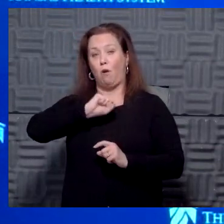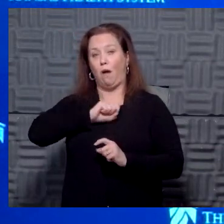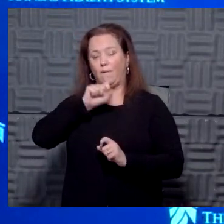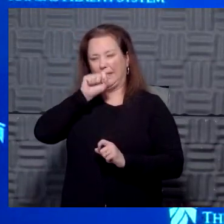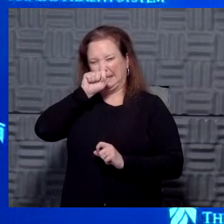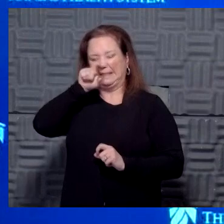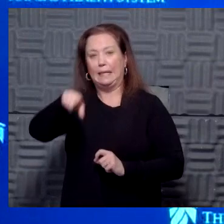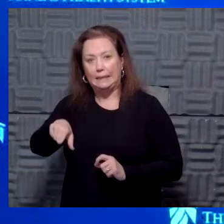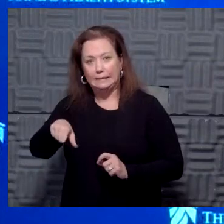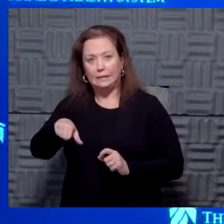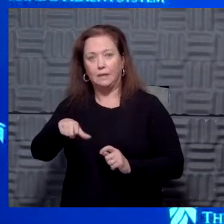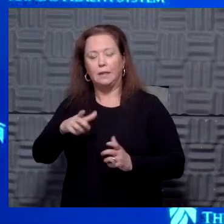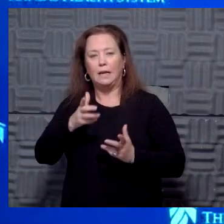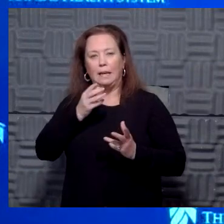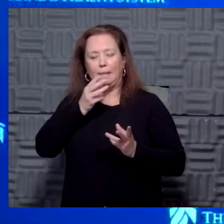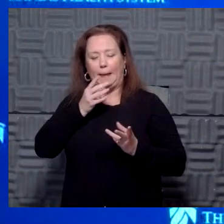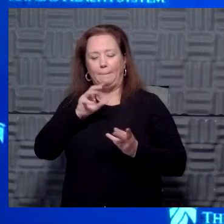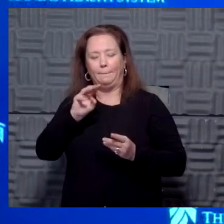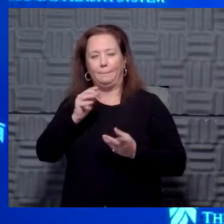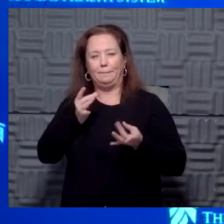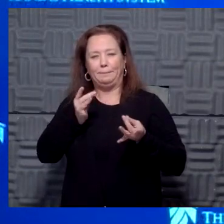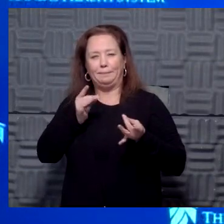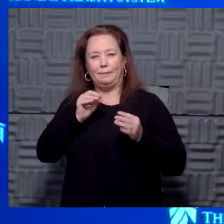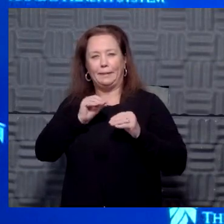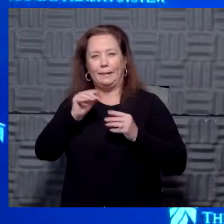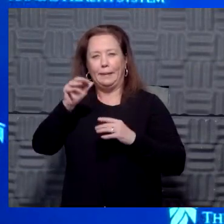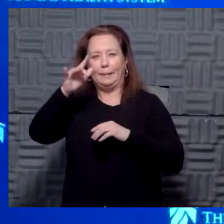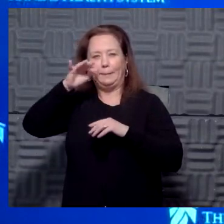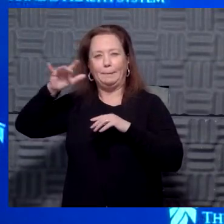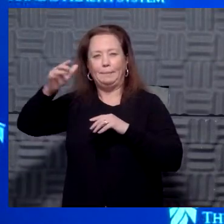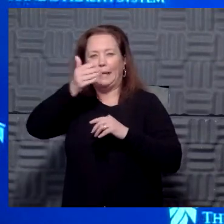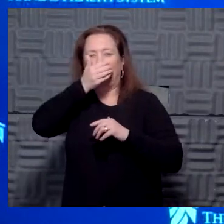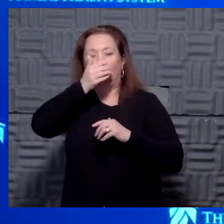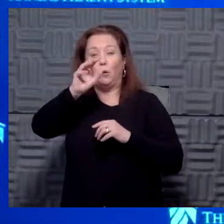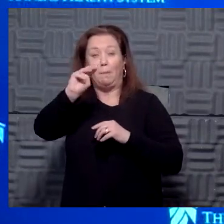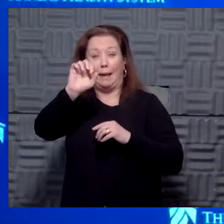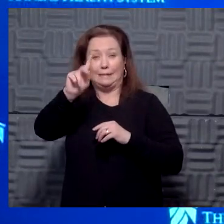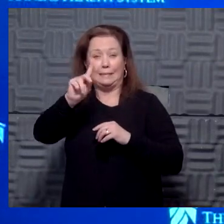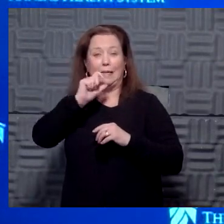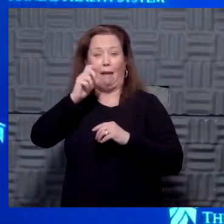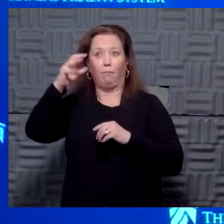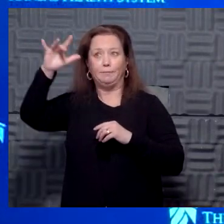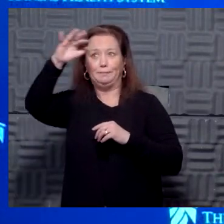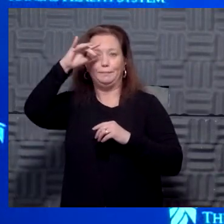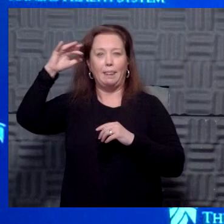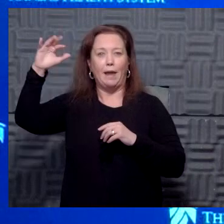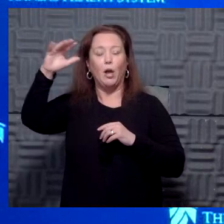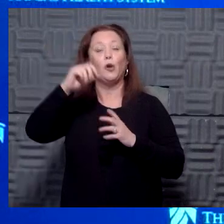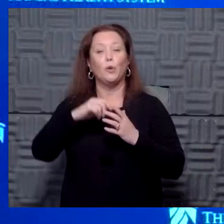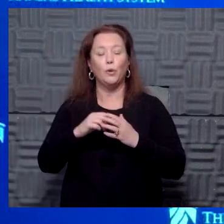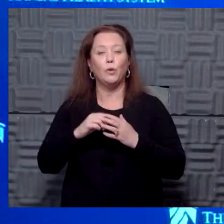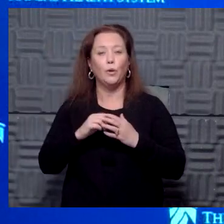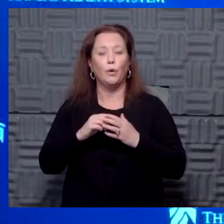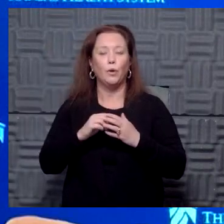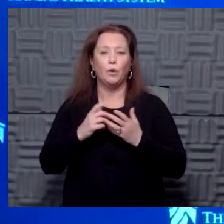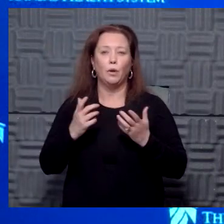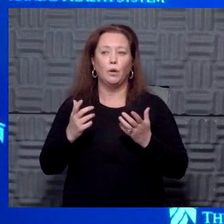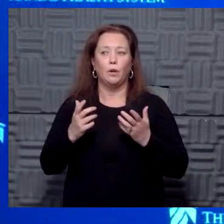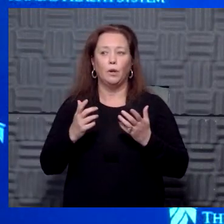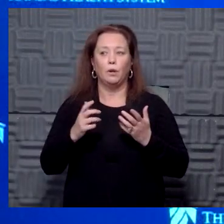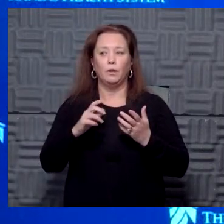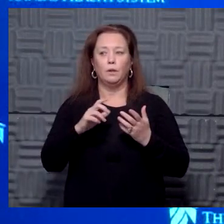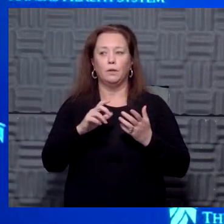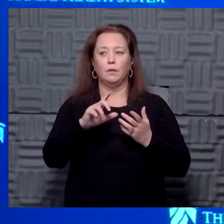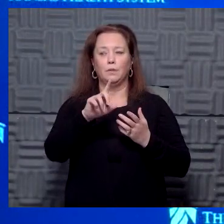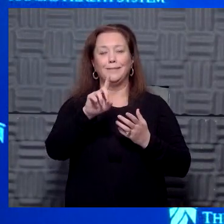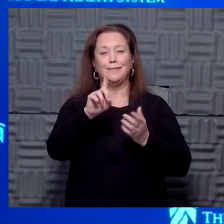then some of your fomite, some of that mucousy stuff gets trapped in your mask. Now, I'm going to turn to Dane to give